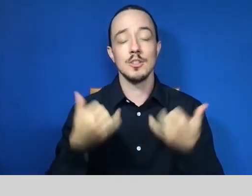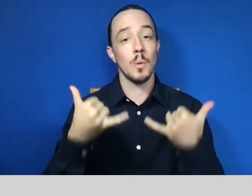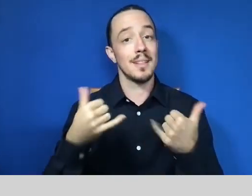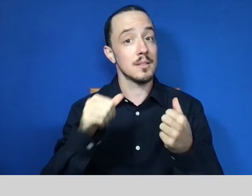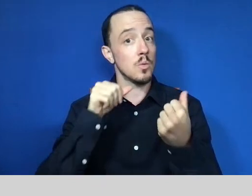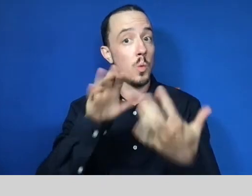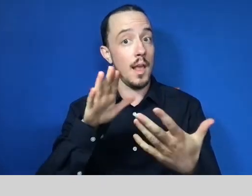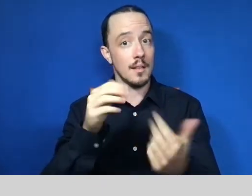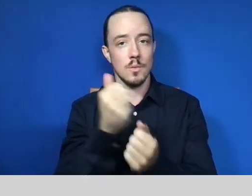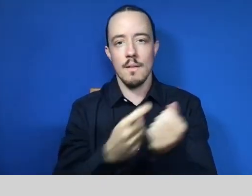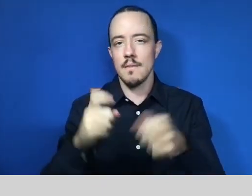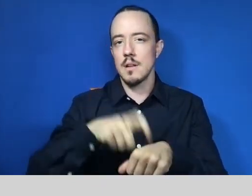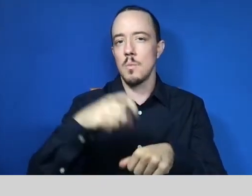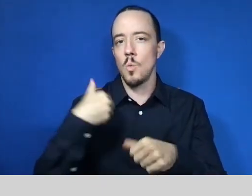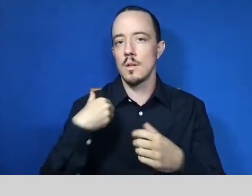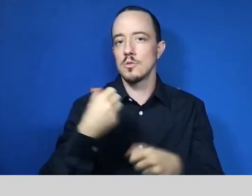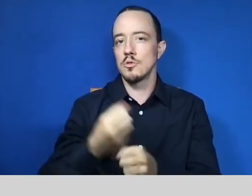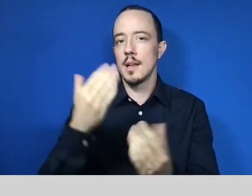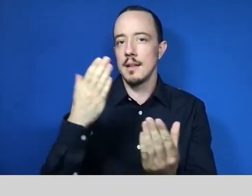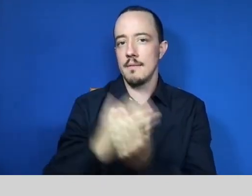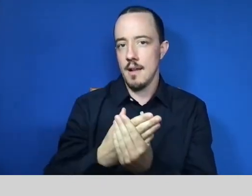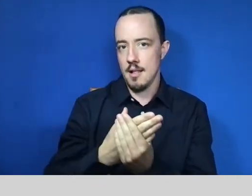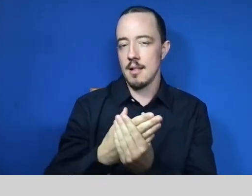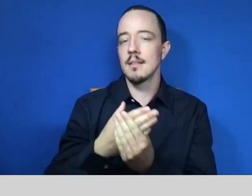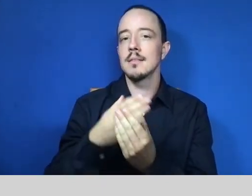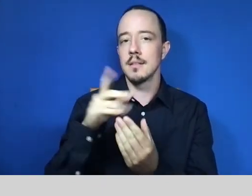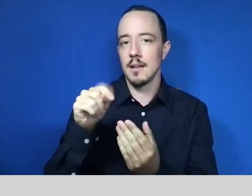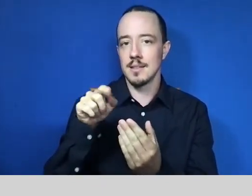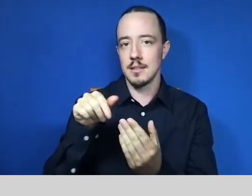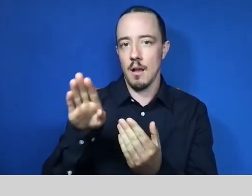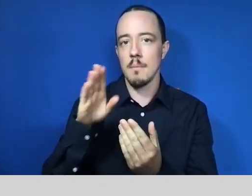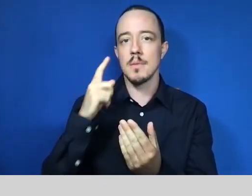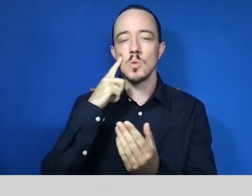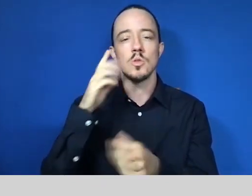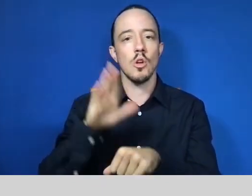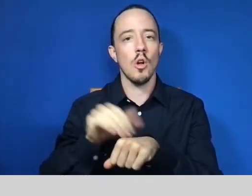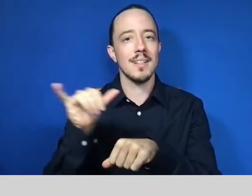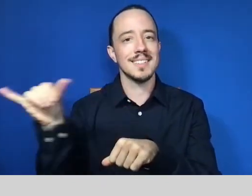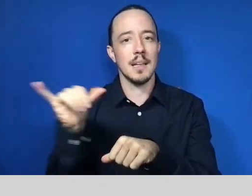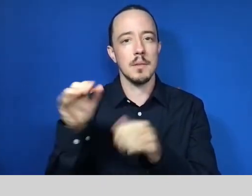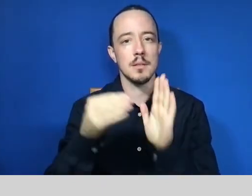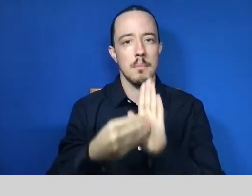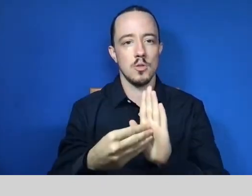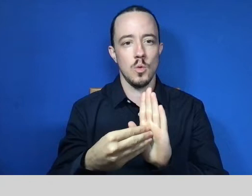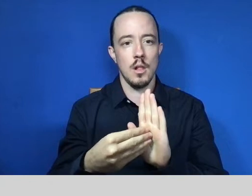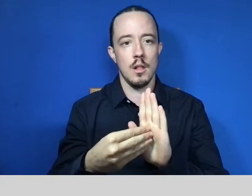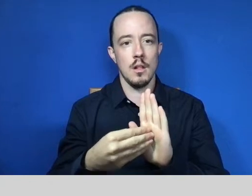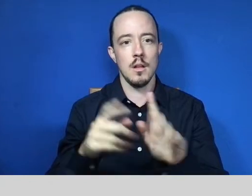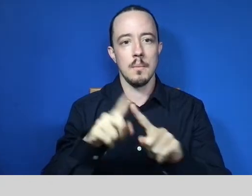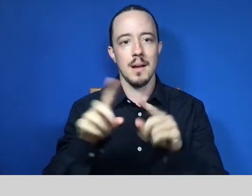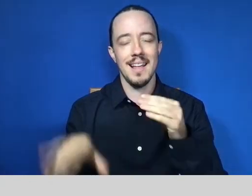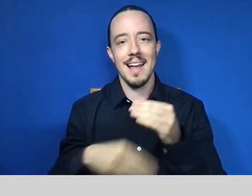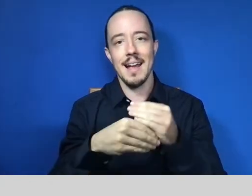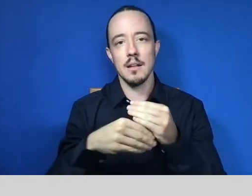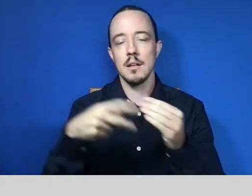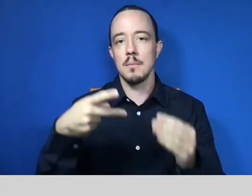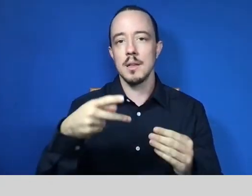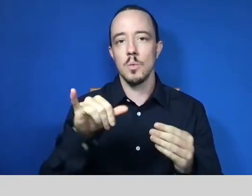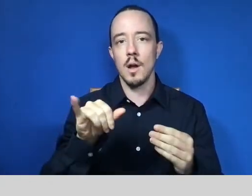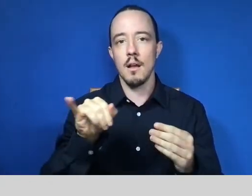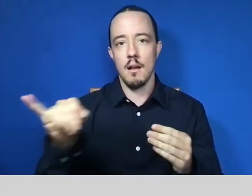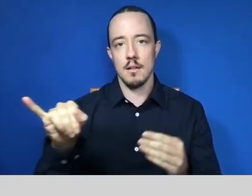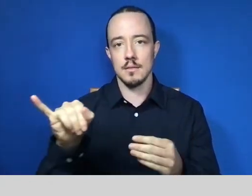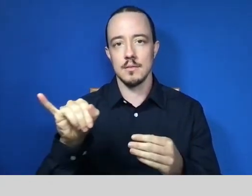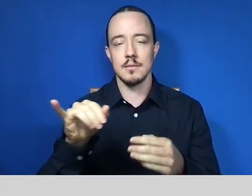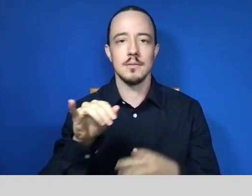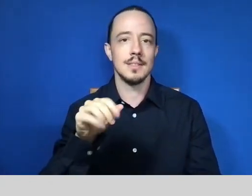and every time you want to create a stub file, you should call it the same as the module, but add an extension PYI to